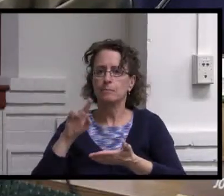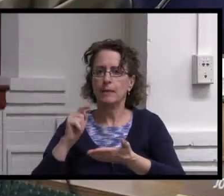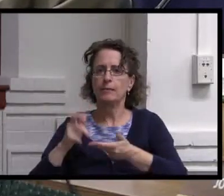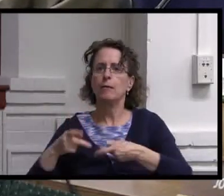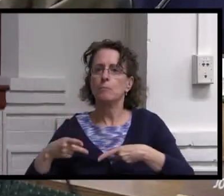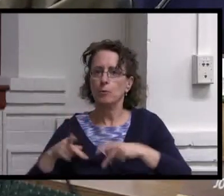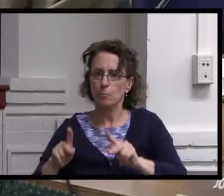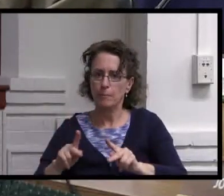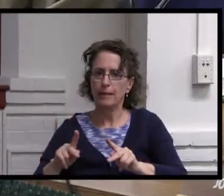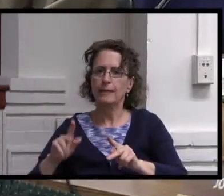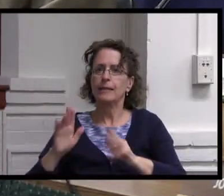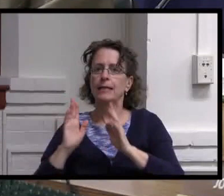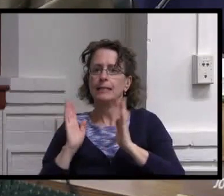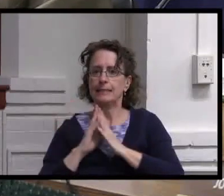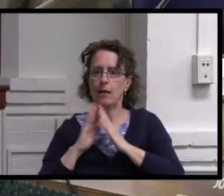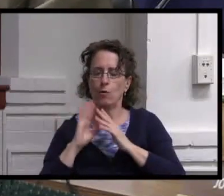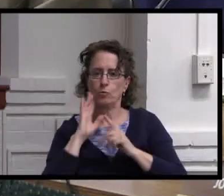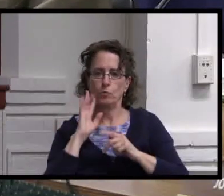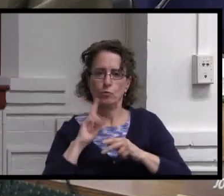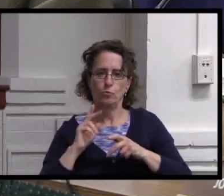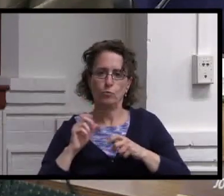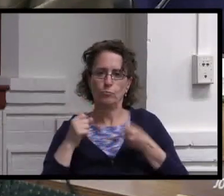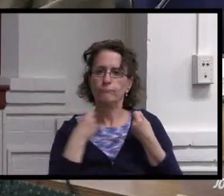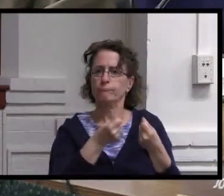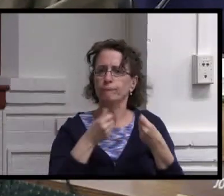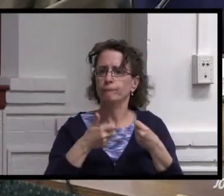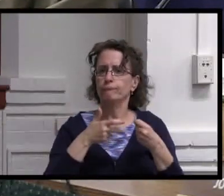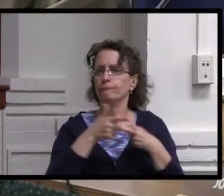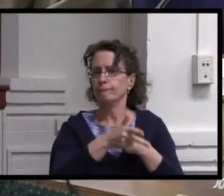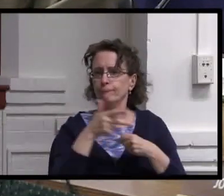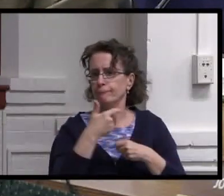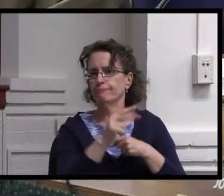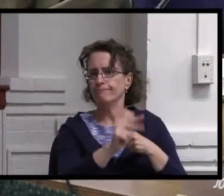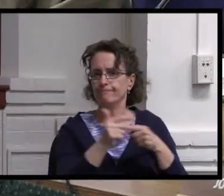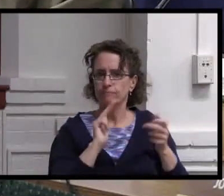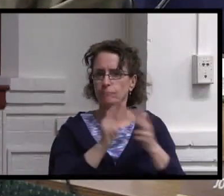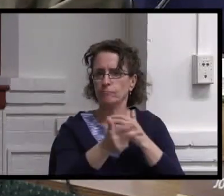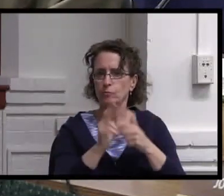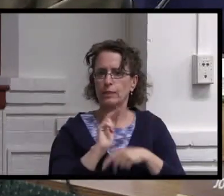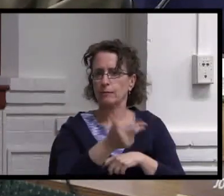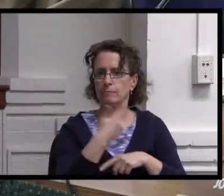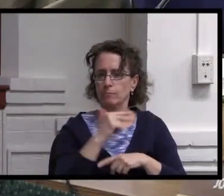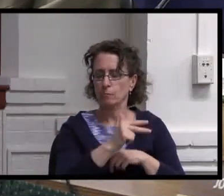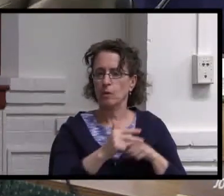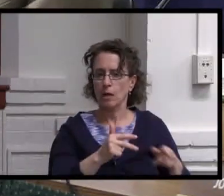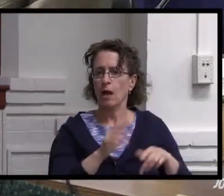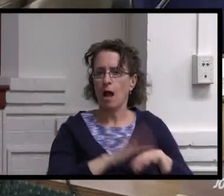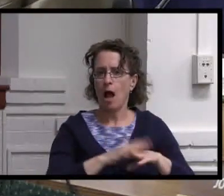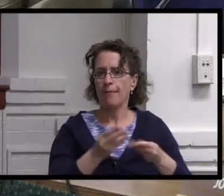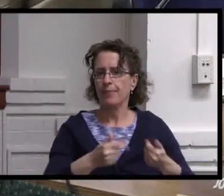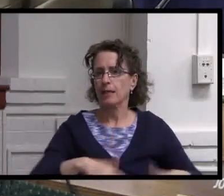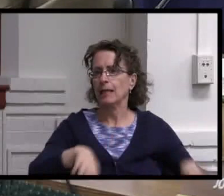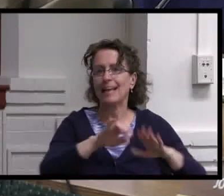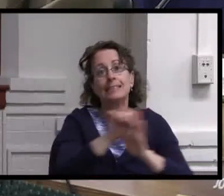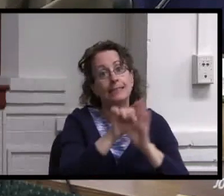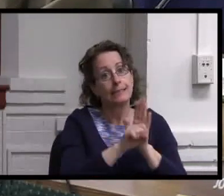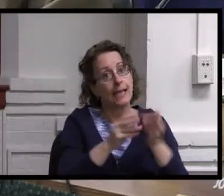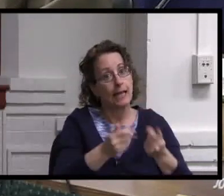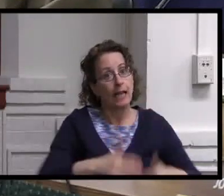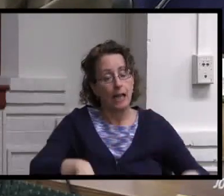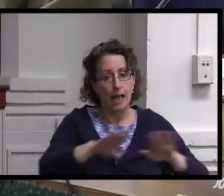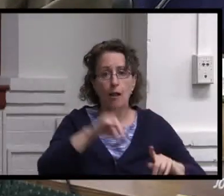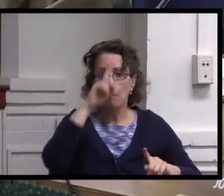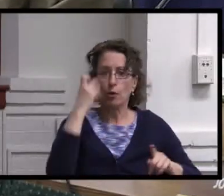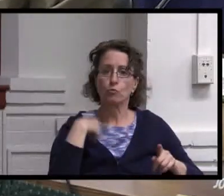operated the plant from the beginning, or the pump station from the beginning, but as a contractor to the state, we've always been reimbursed